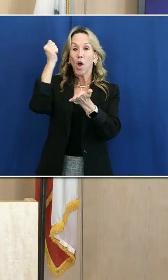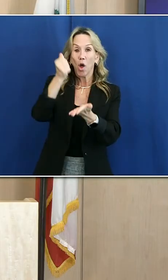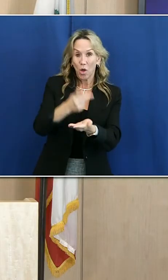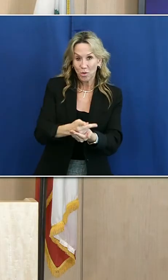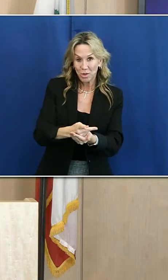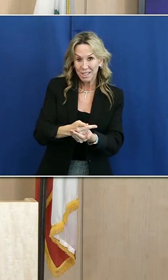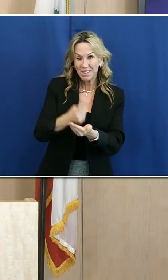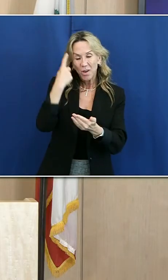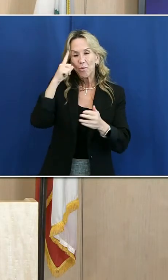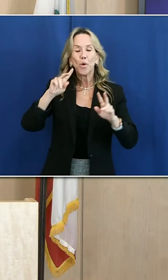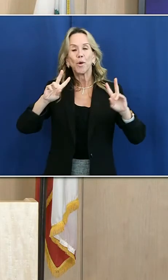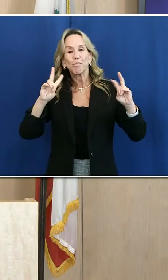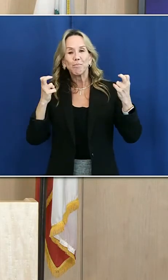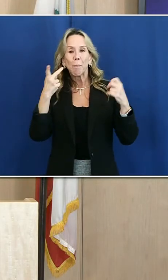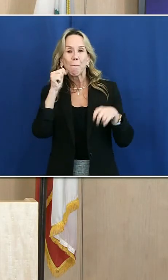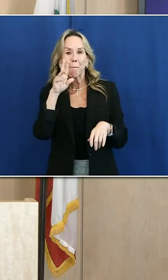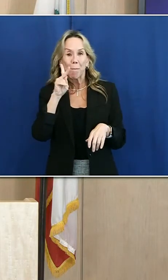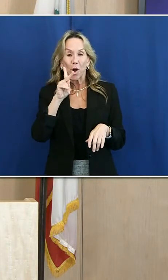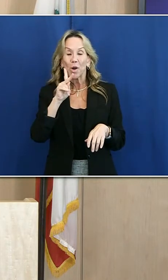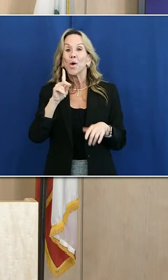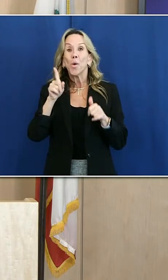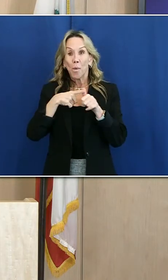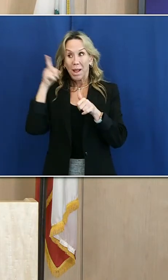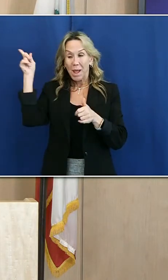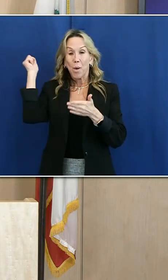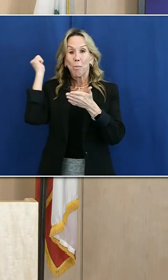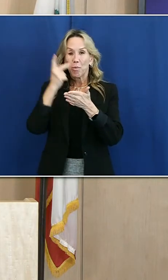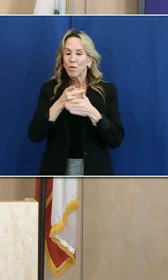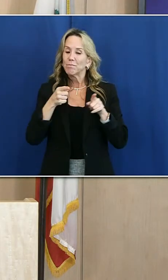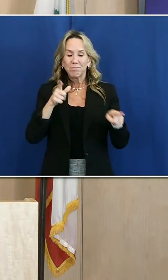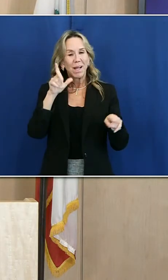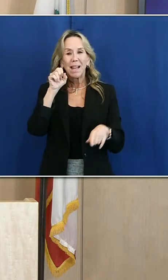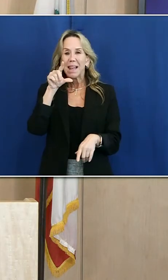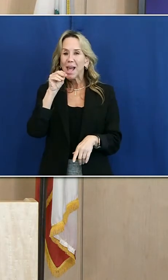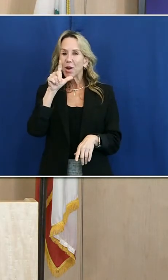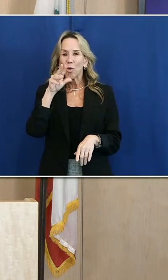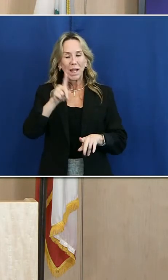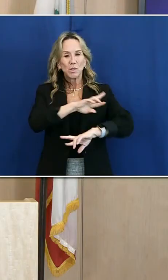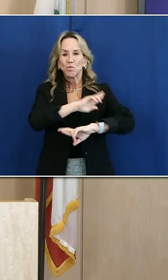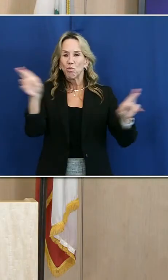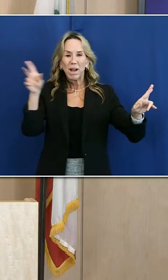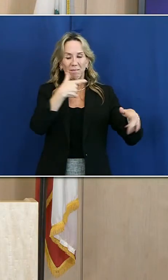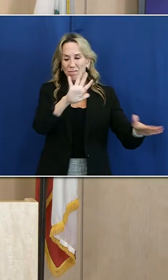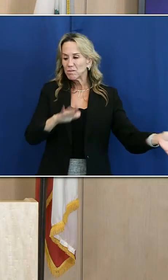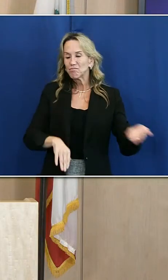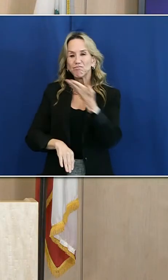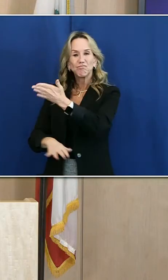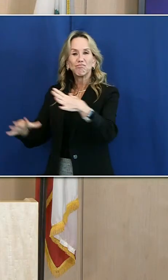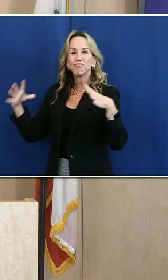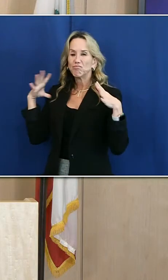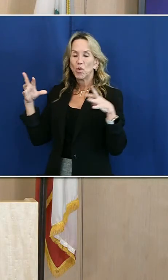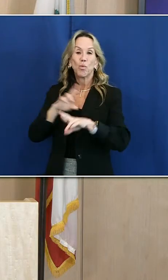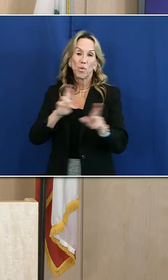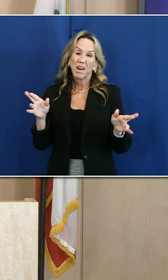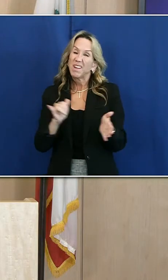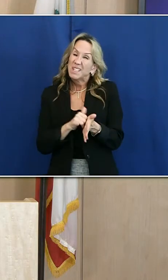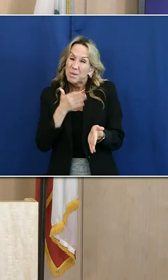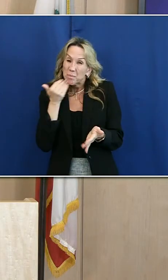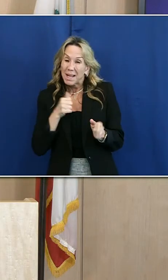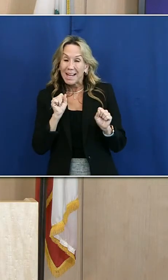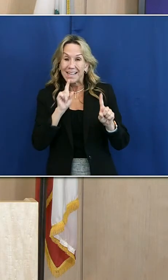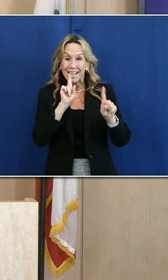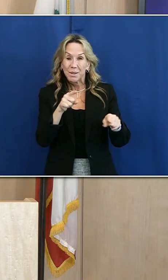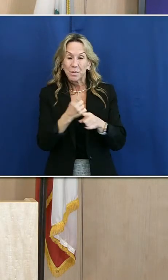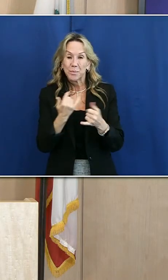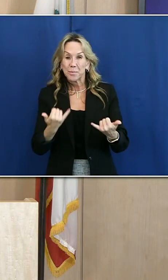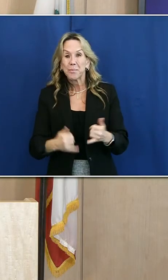reopen, Legoland will be one of the ones that's ready to go. So that's the best I can do to answer that question at this time.